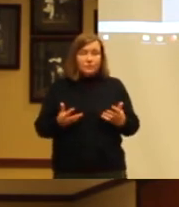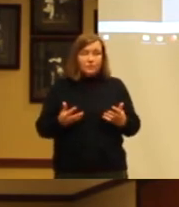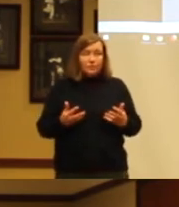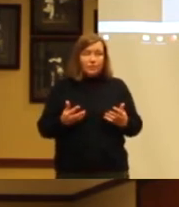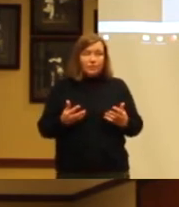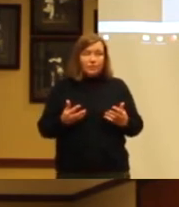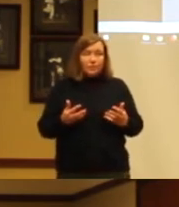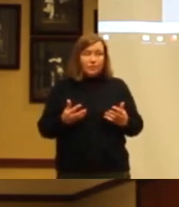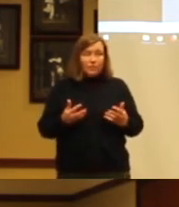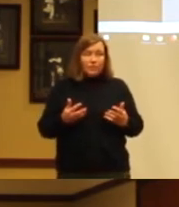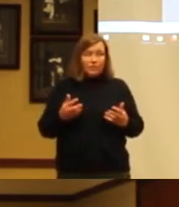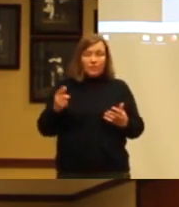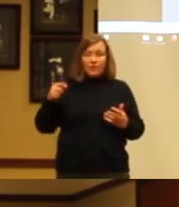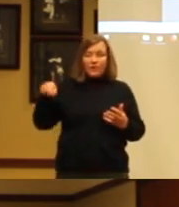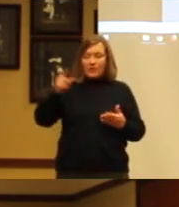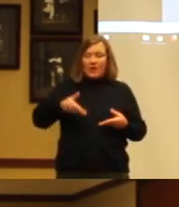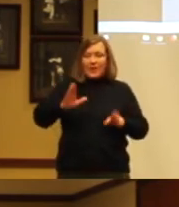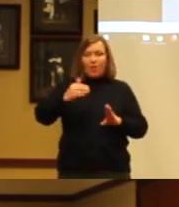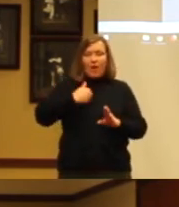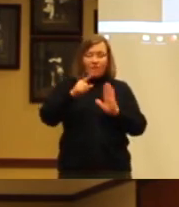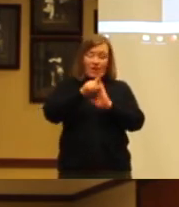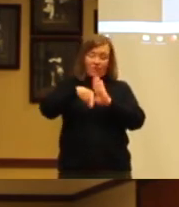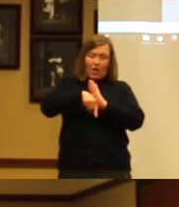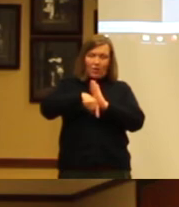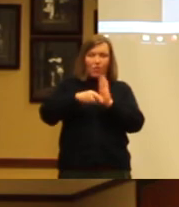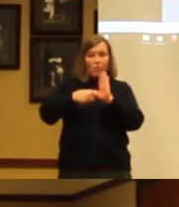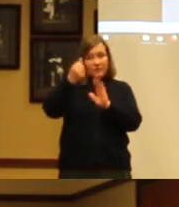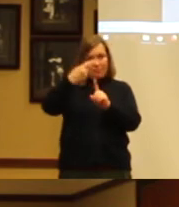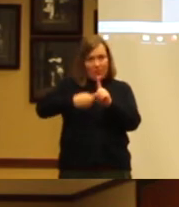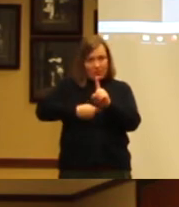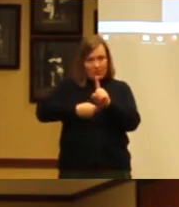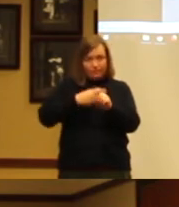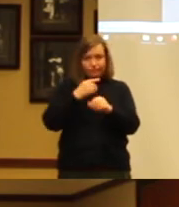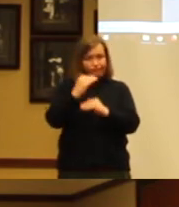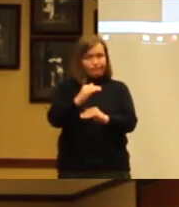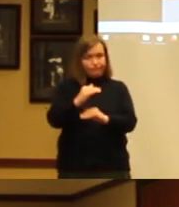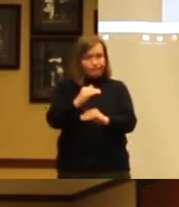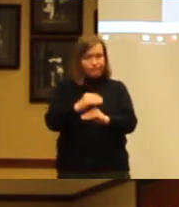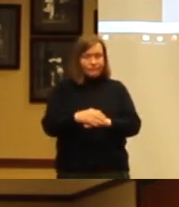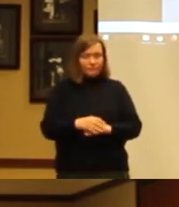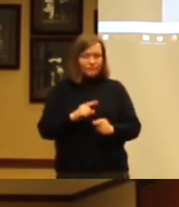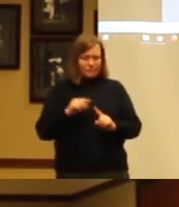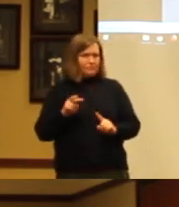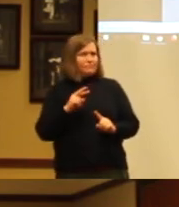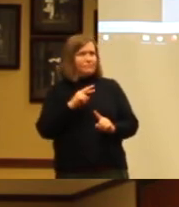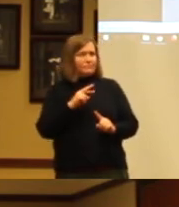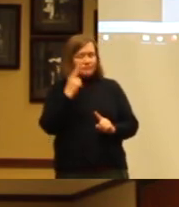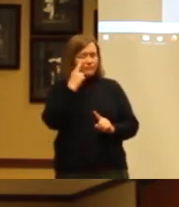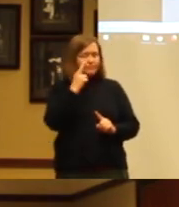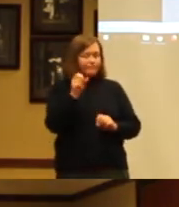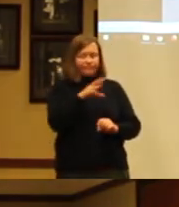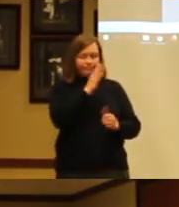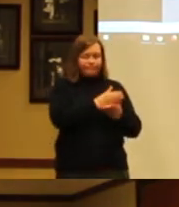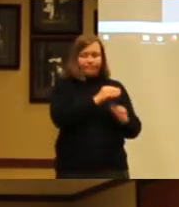were giving him half an hour once a month. And so when he realized that, he moved to